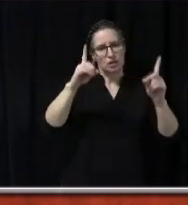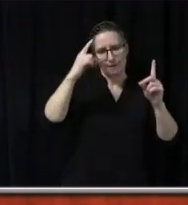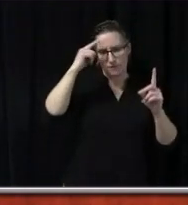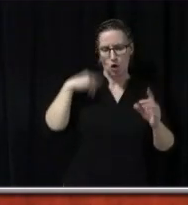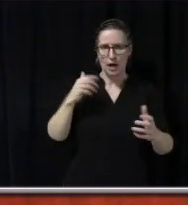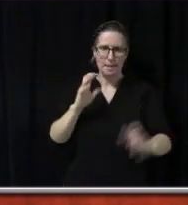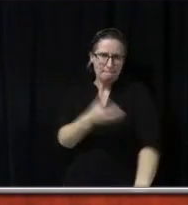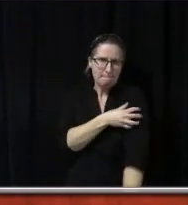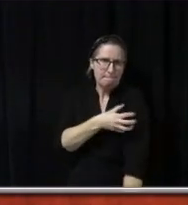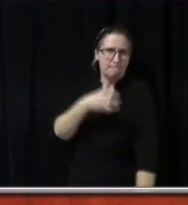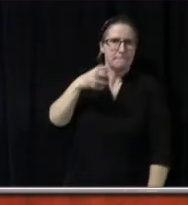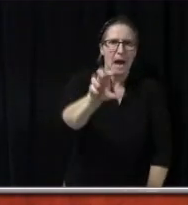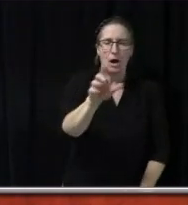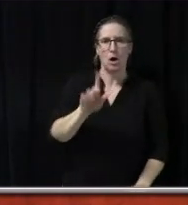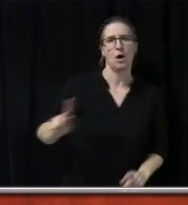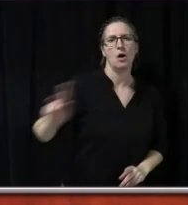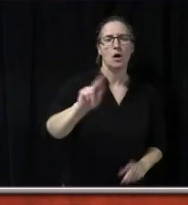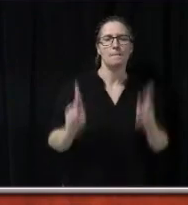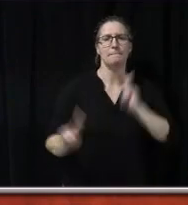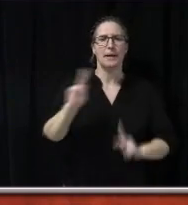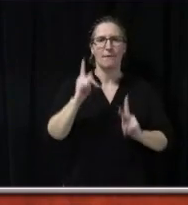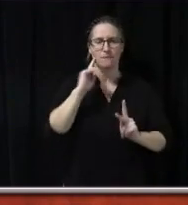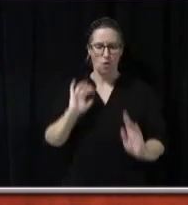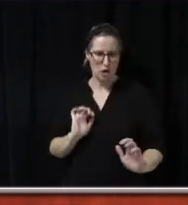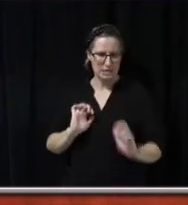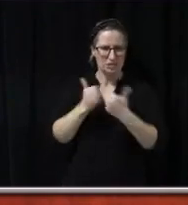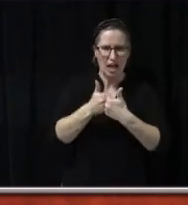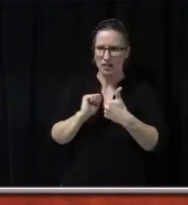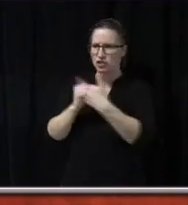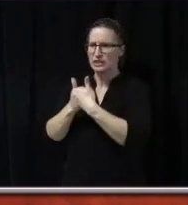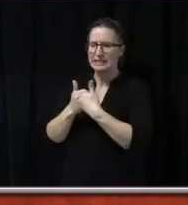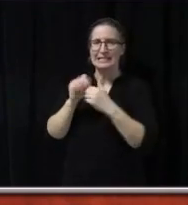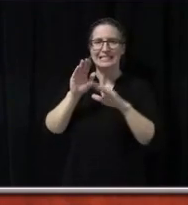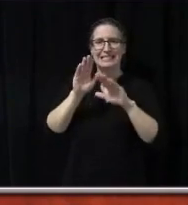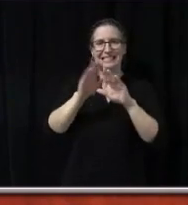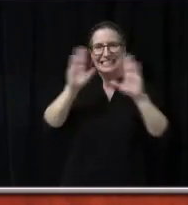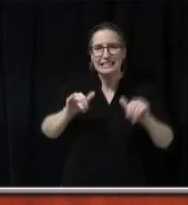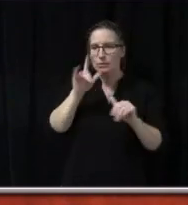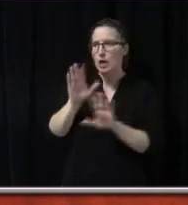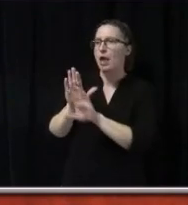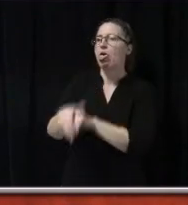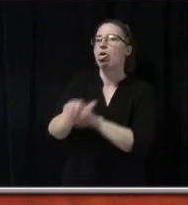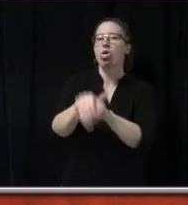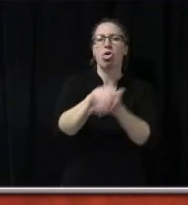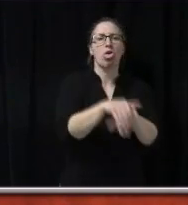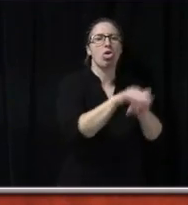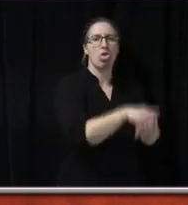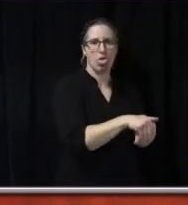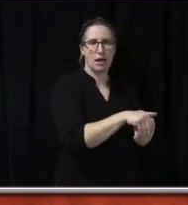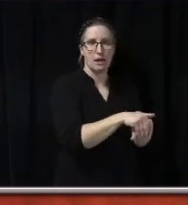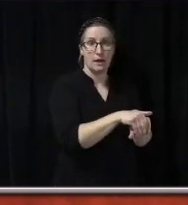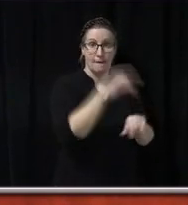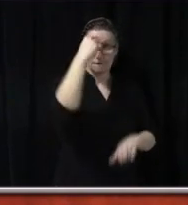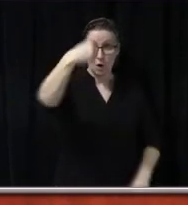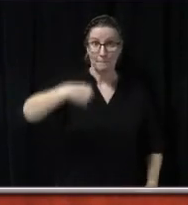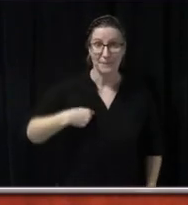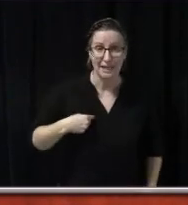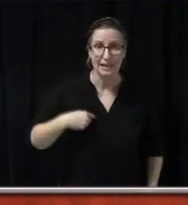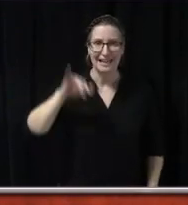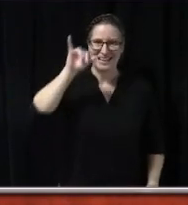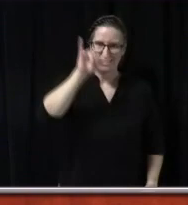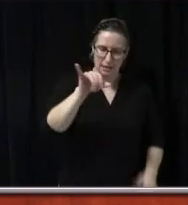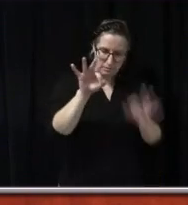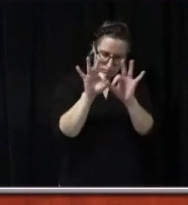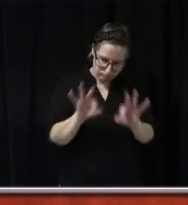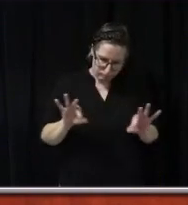empower individuals to question and challenge the systems that oppress them. This, to me, is the